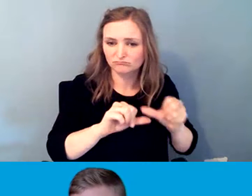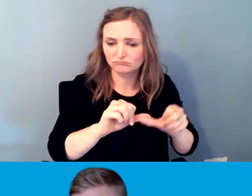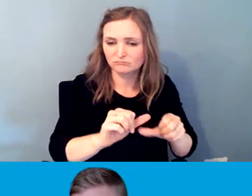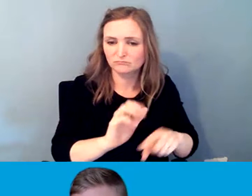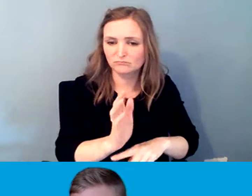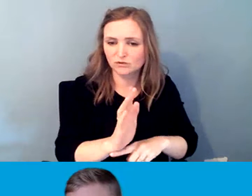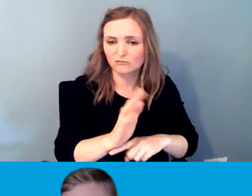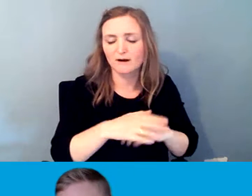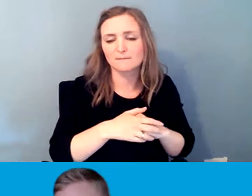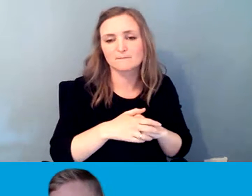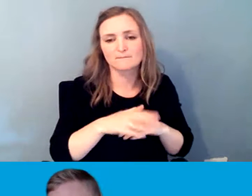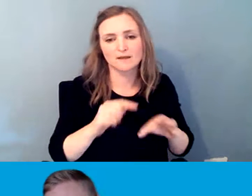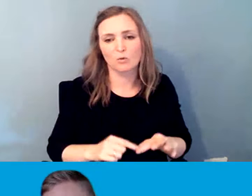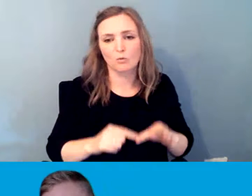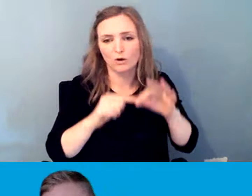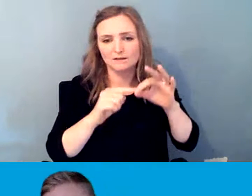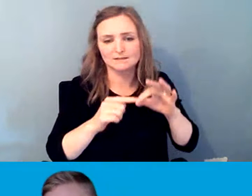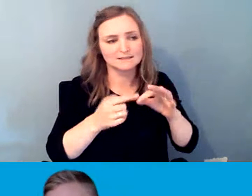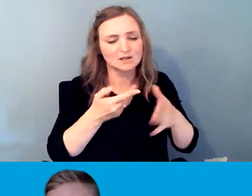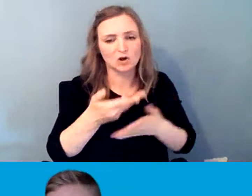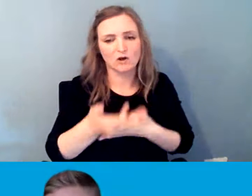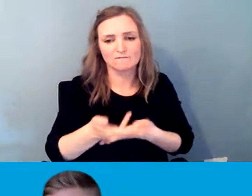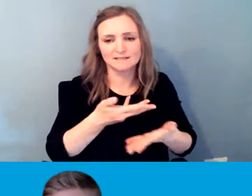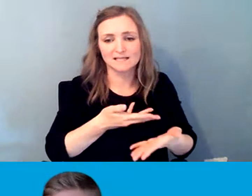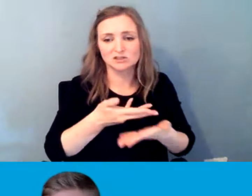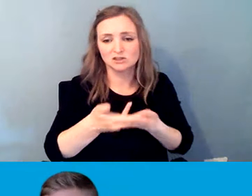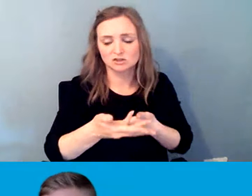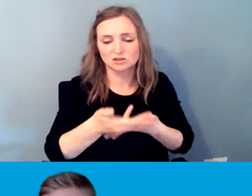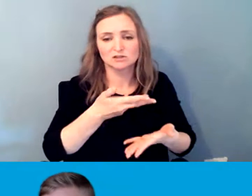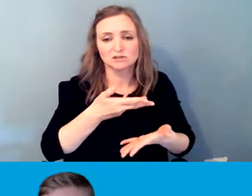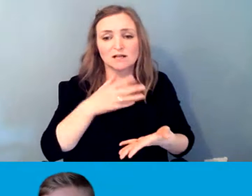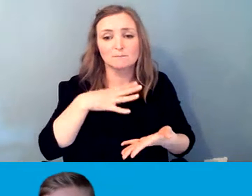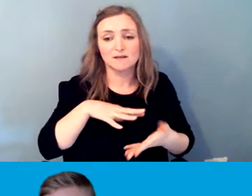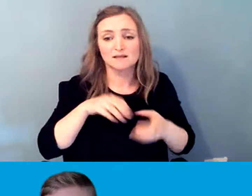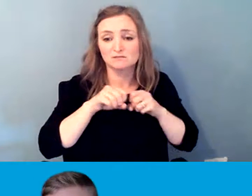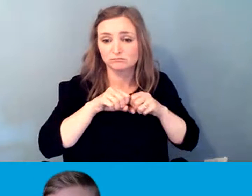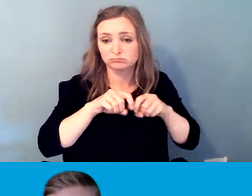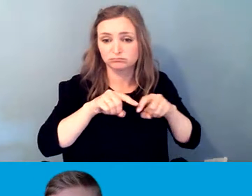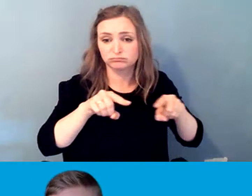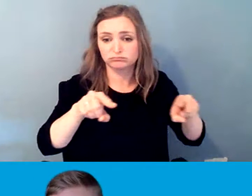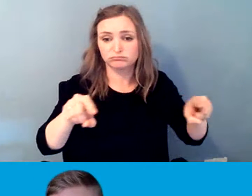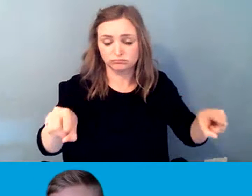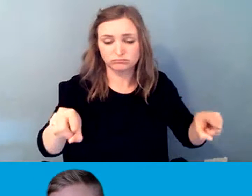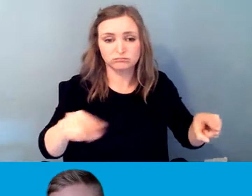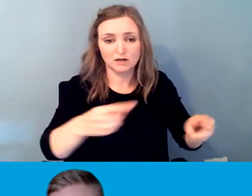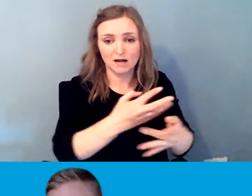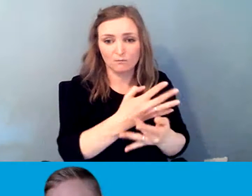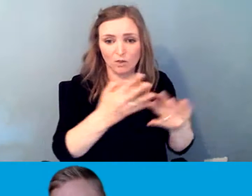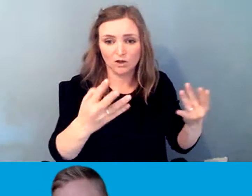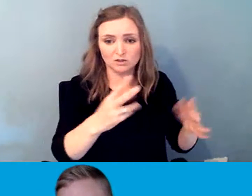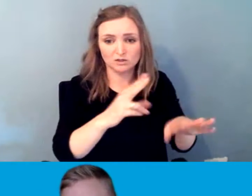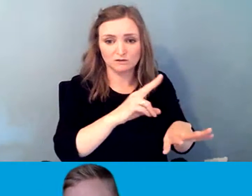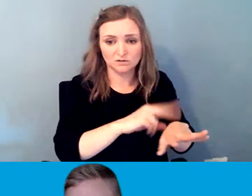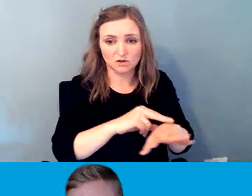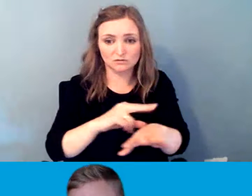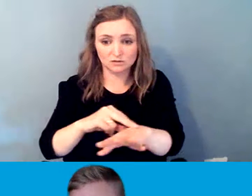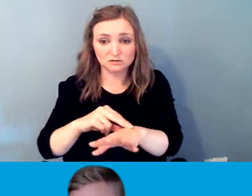Quality Conversations, it's been rolled out. I know that it's been really, the uptake's been really strong across Derbyshire. We've been really pleased at how many people